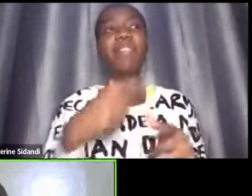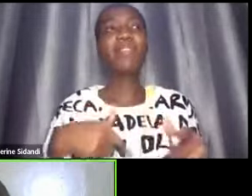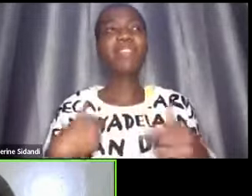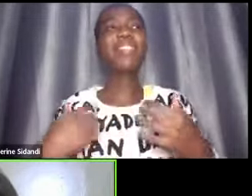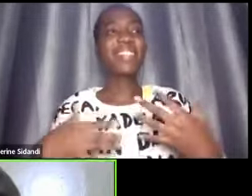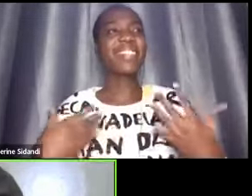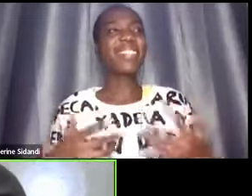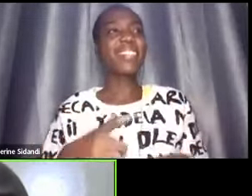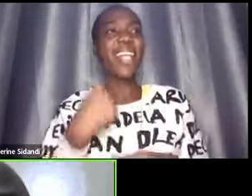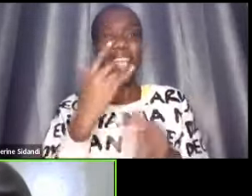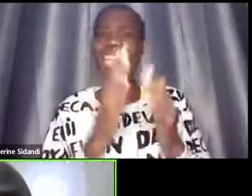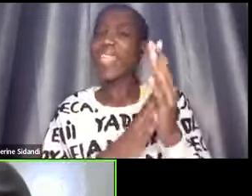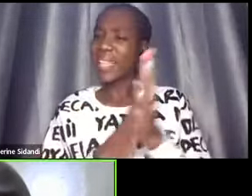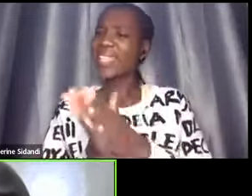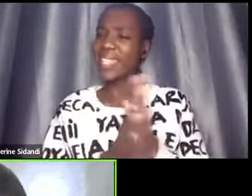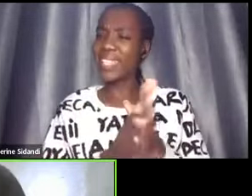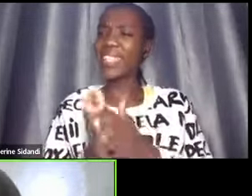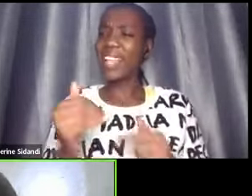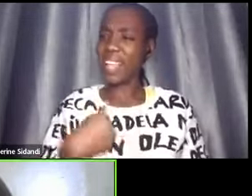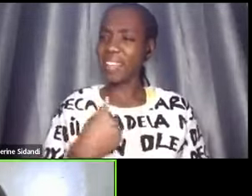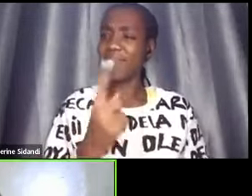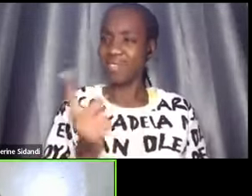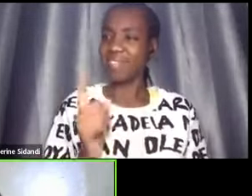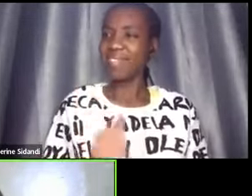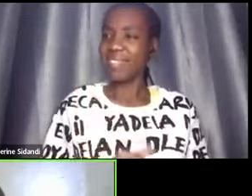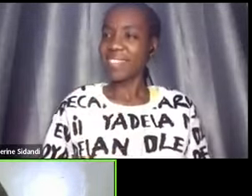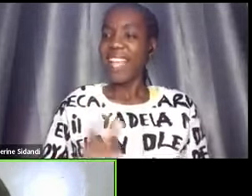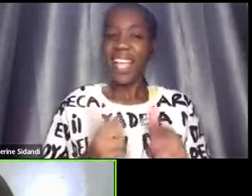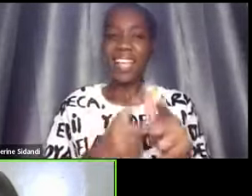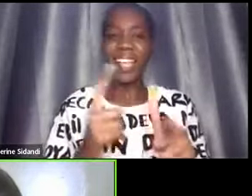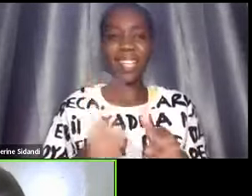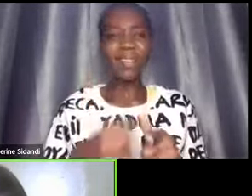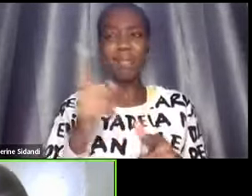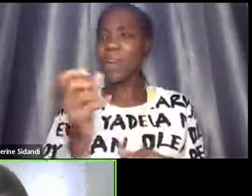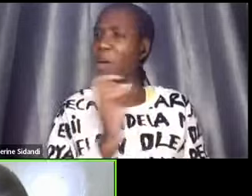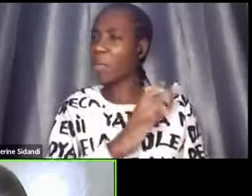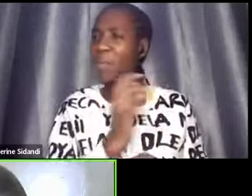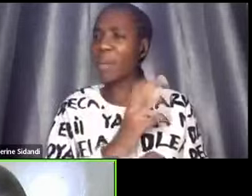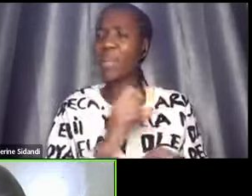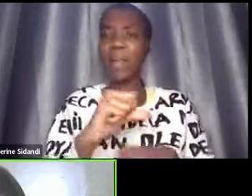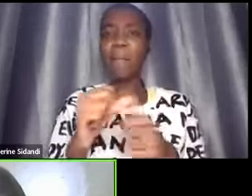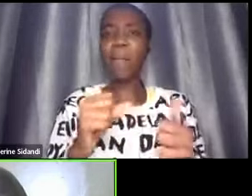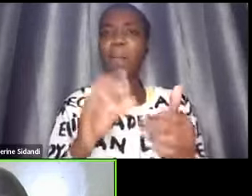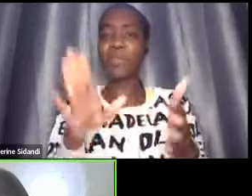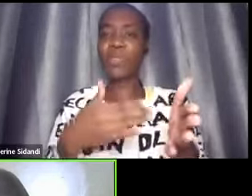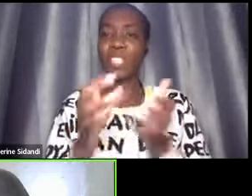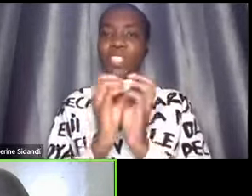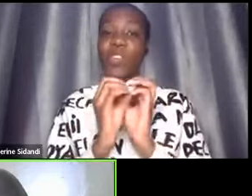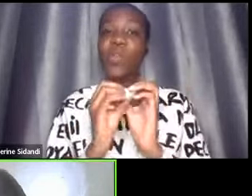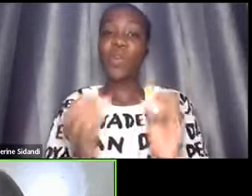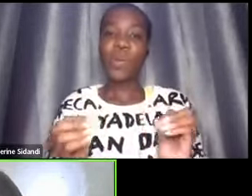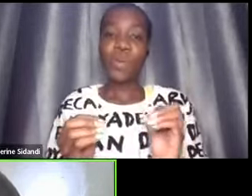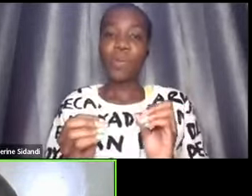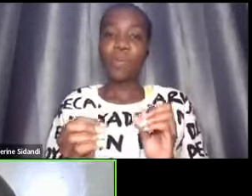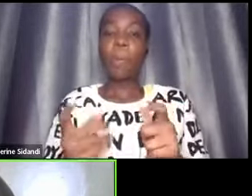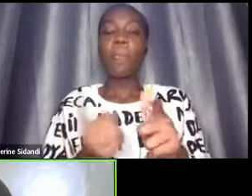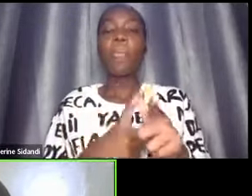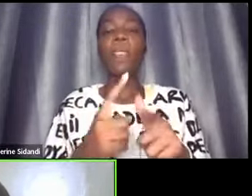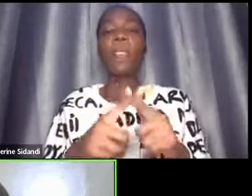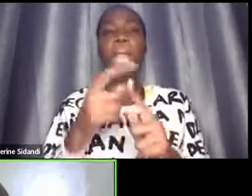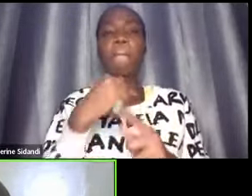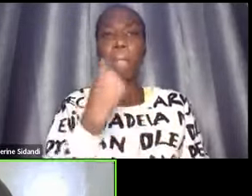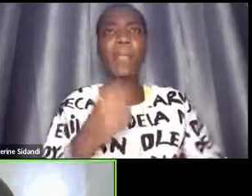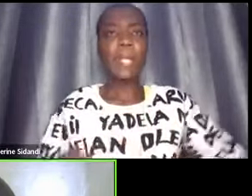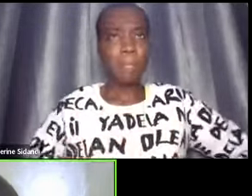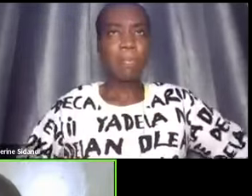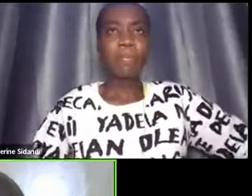is interested in my music instead of complaining about my music." So what did he do? He told him, "You know what, in